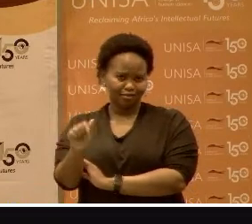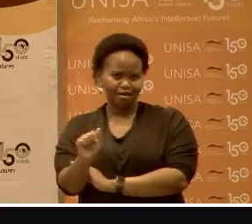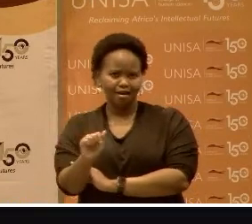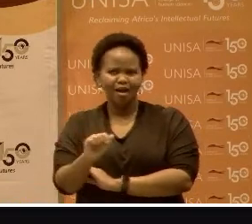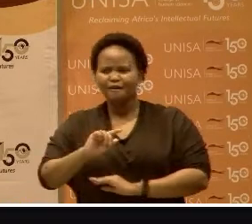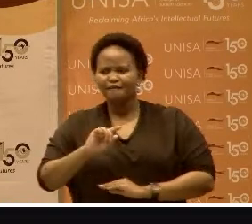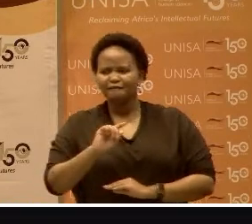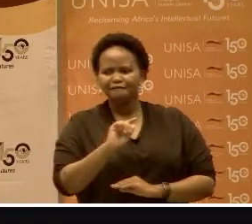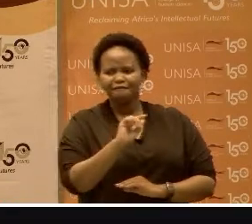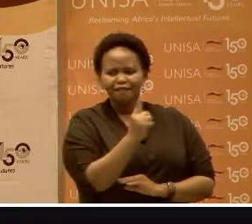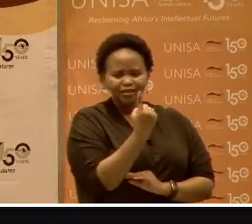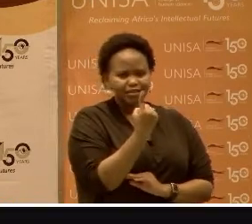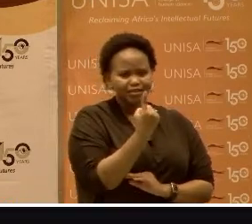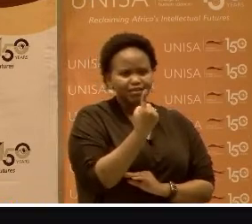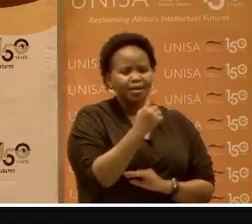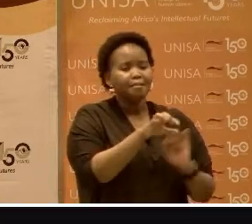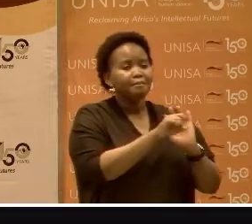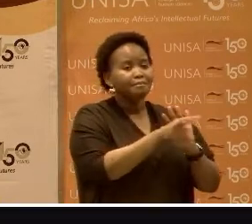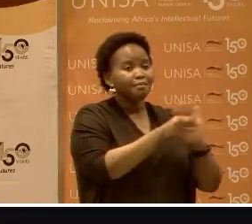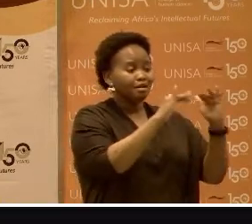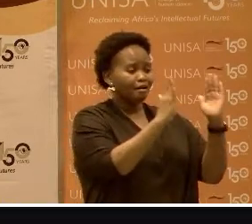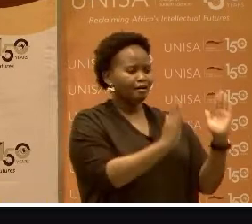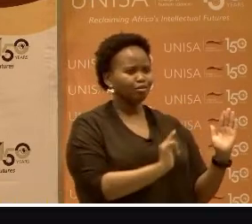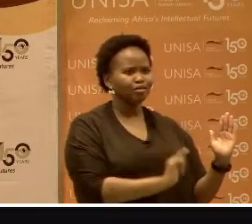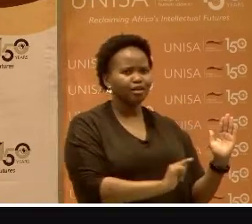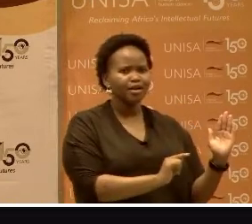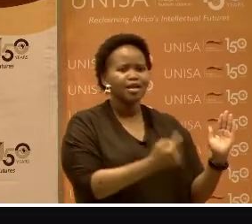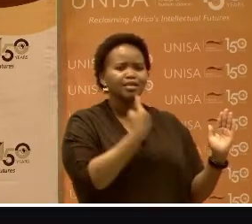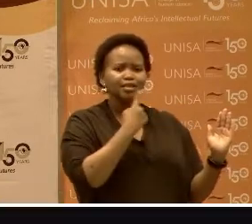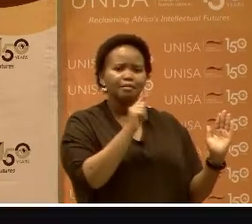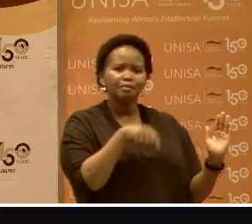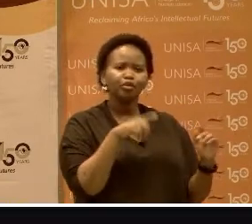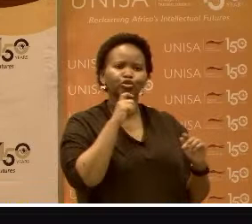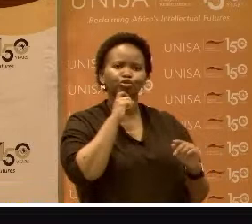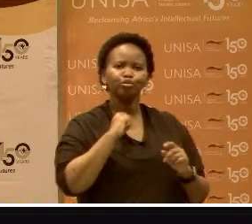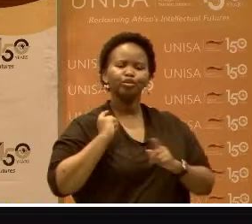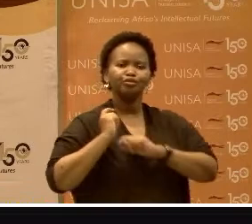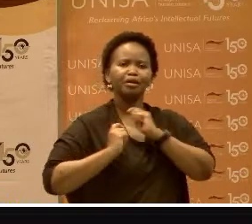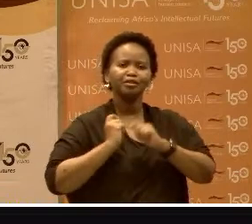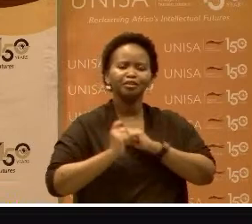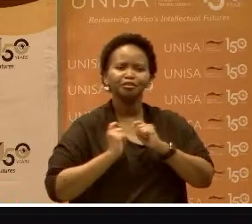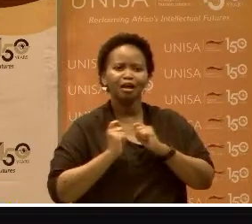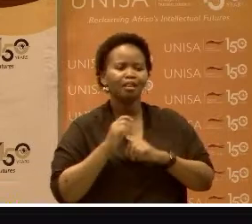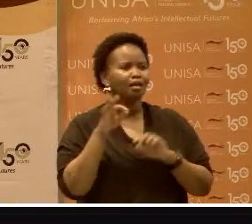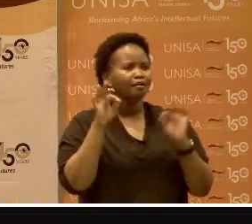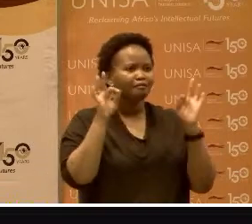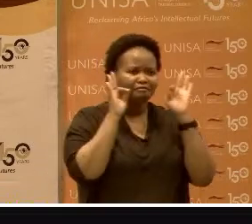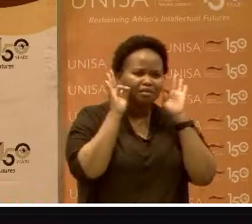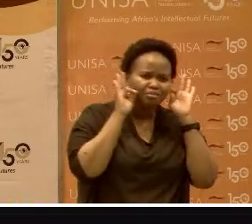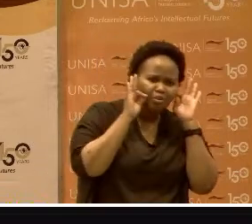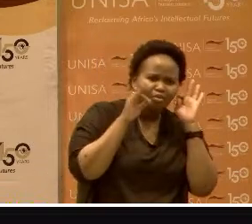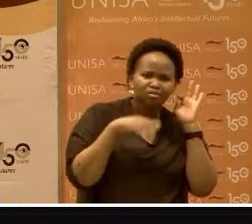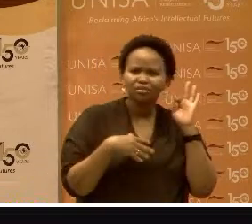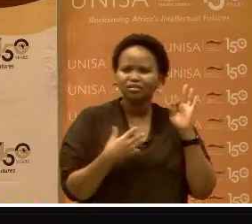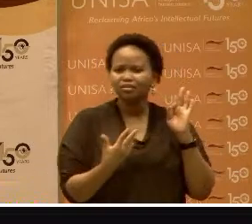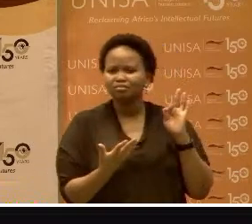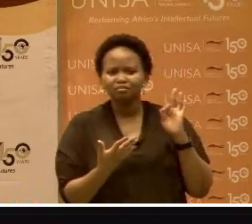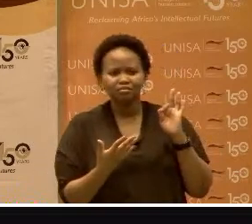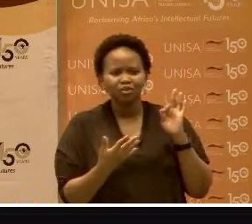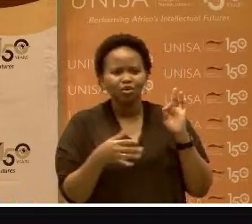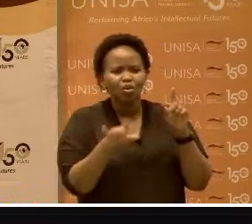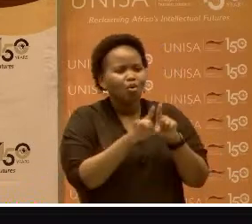Voices mobile app, which gives users access to dictionary, phrase books, and audio recording in